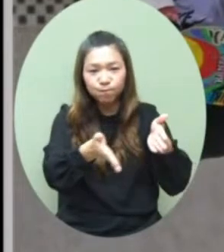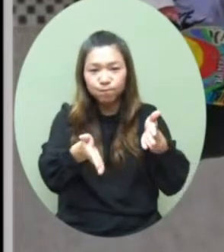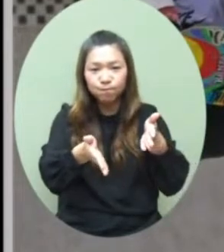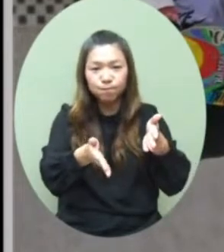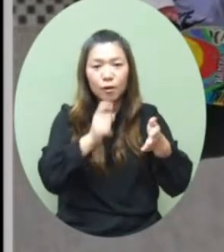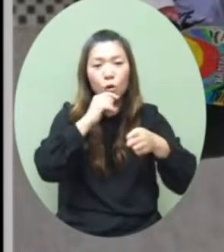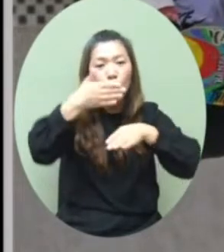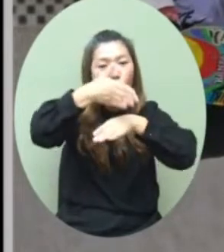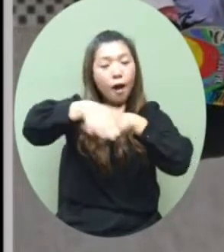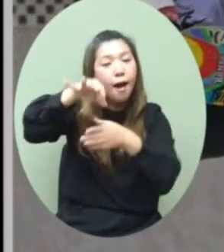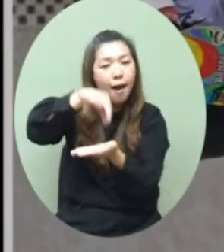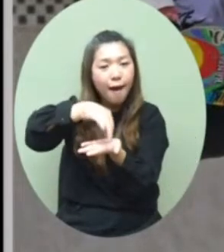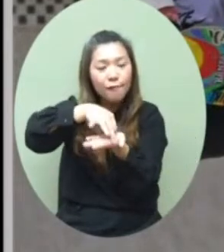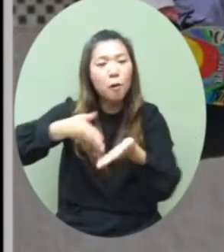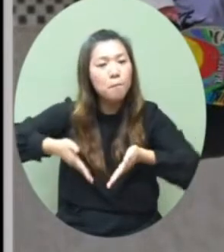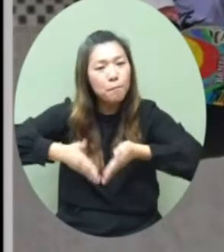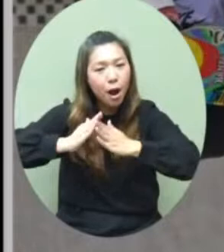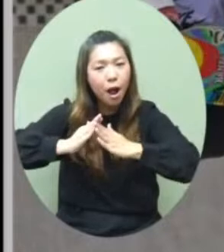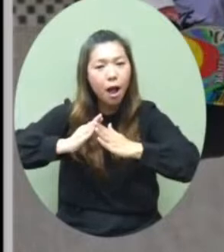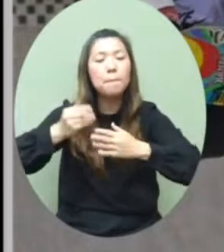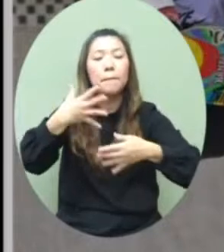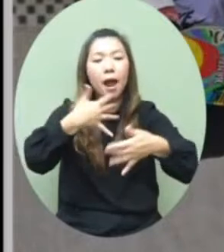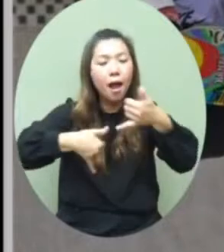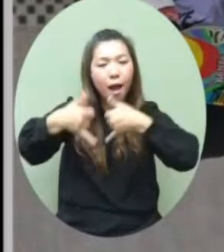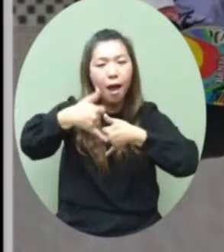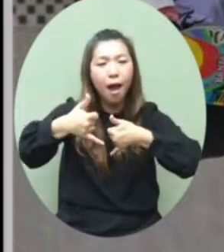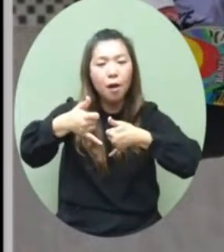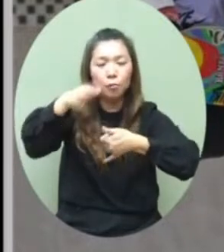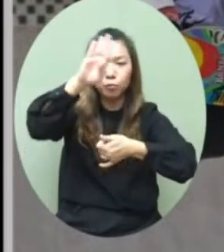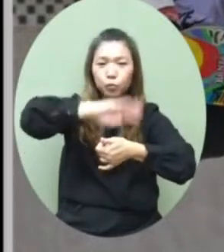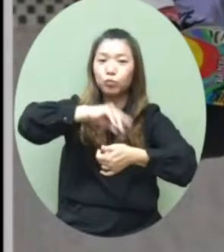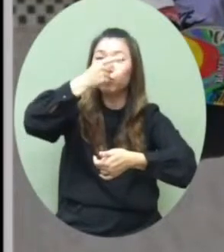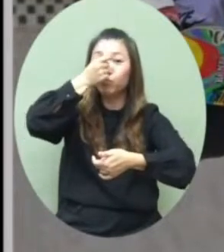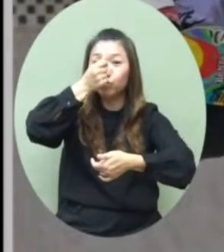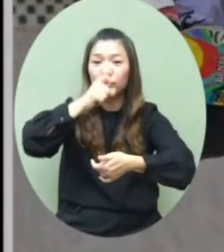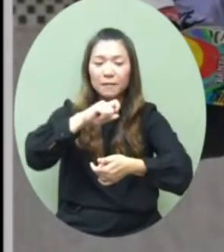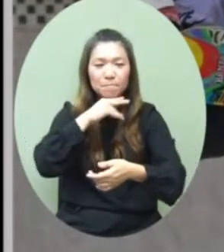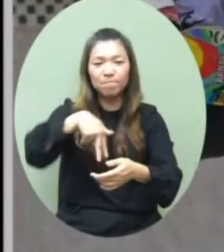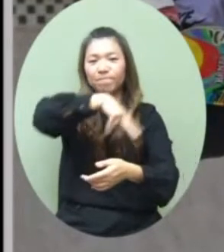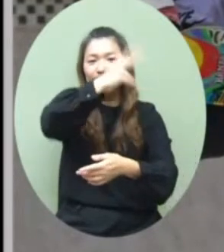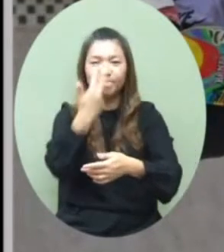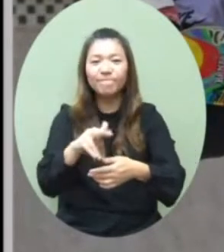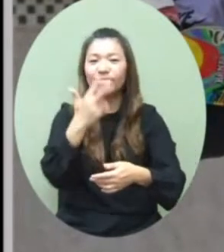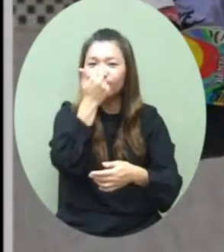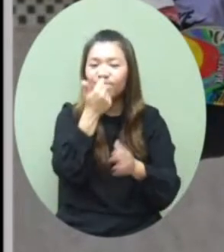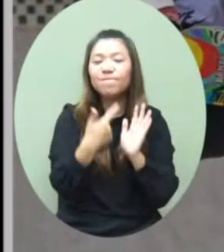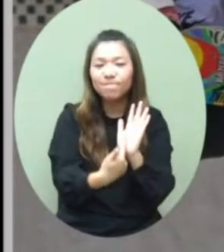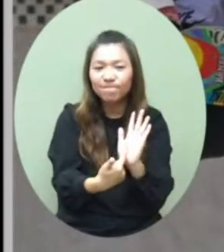the promenade. There will be an outdoors venue